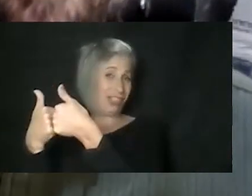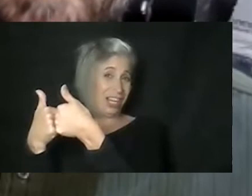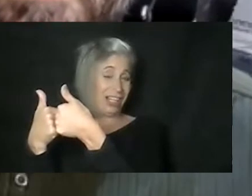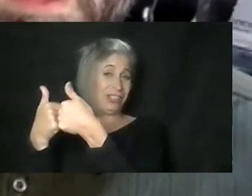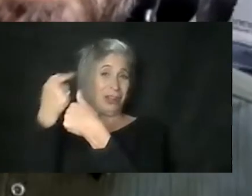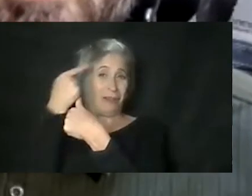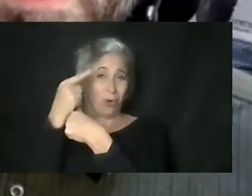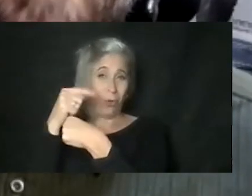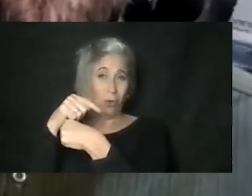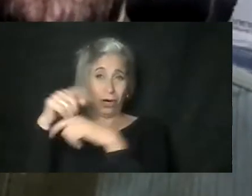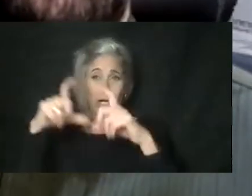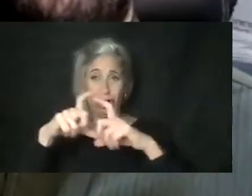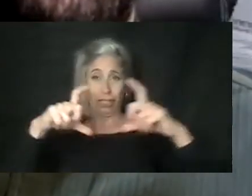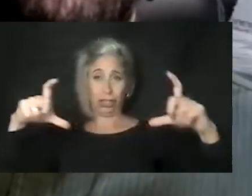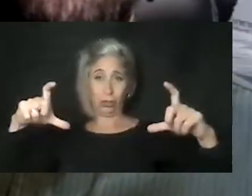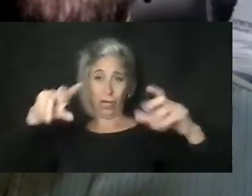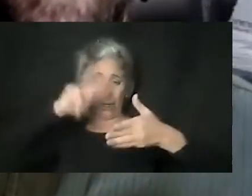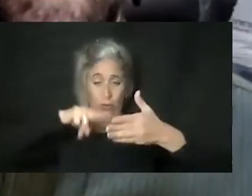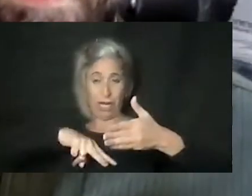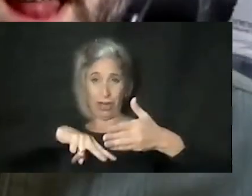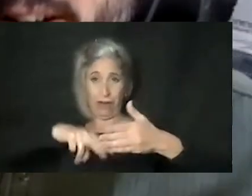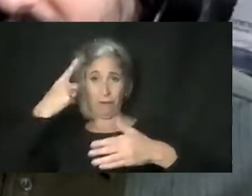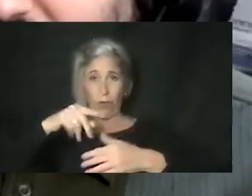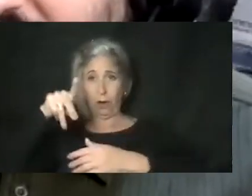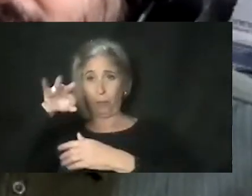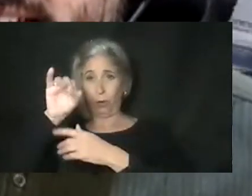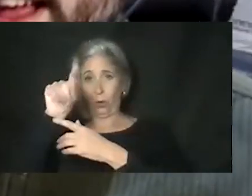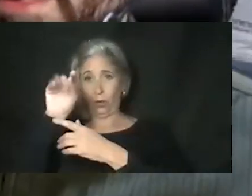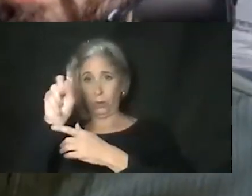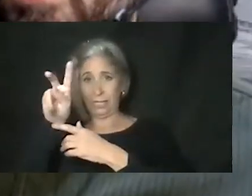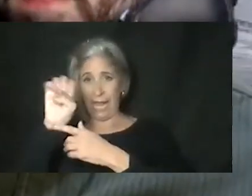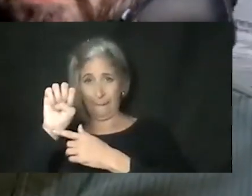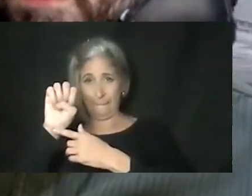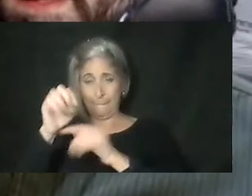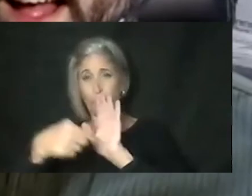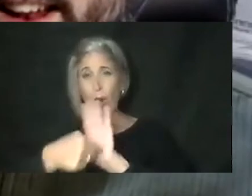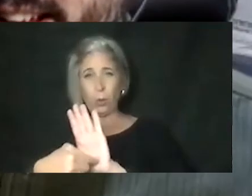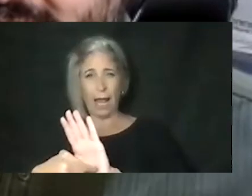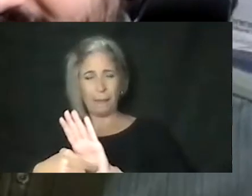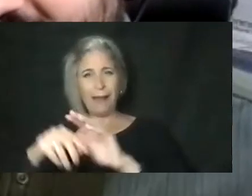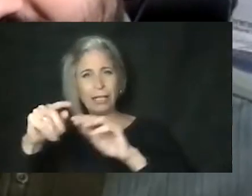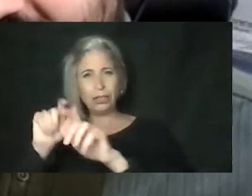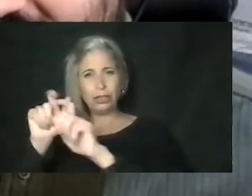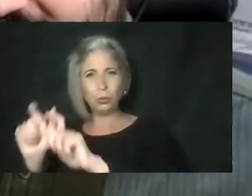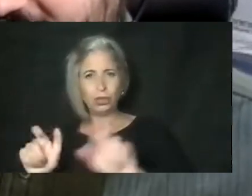say, a screen reader tester when it comes to doing a prototype review, right? And how can we shift that testing further left, things like that.